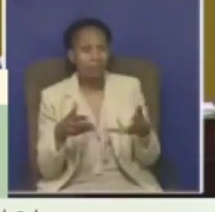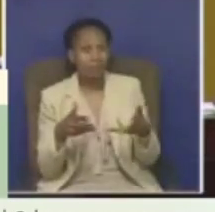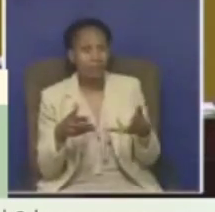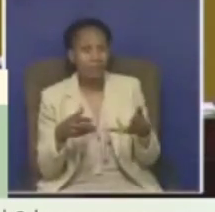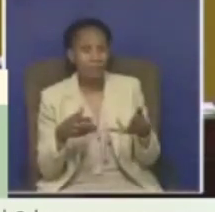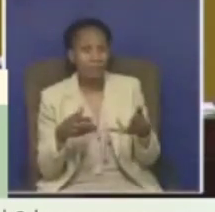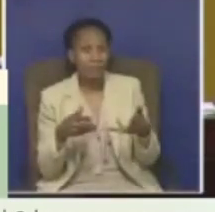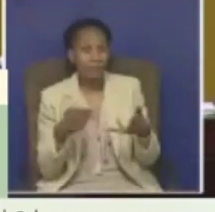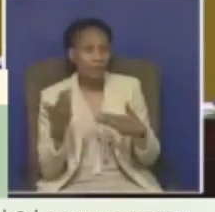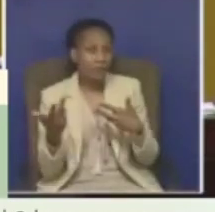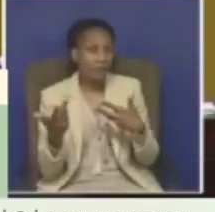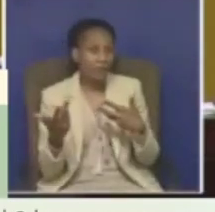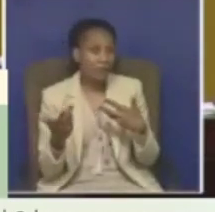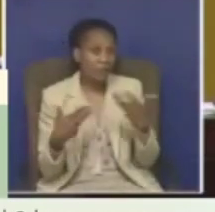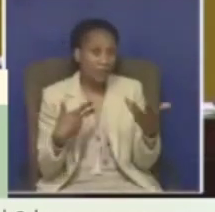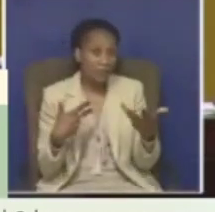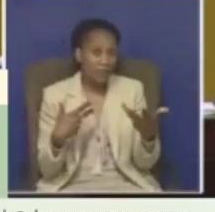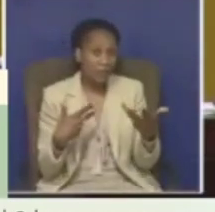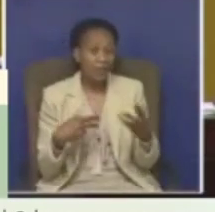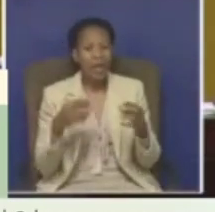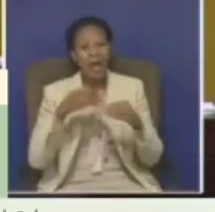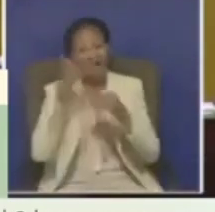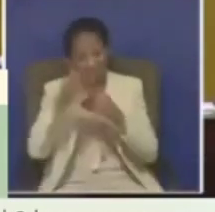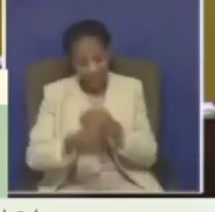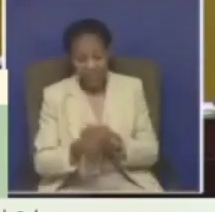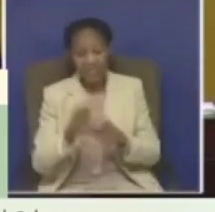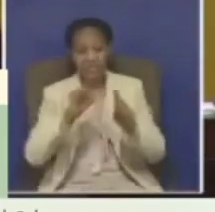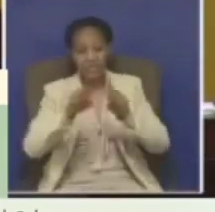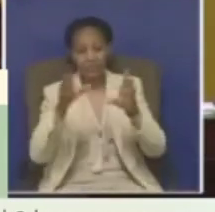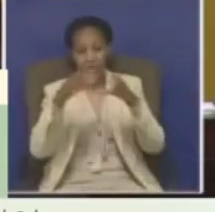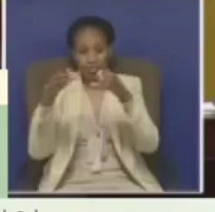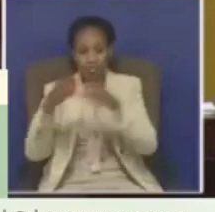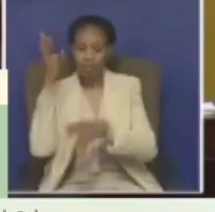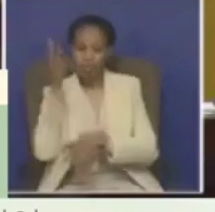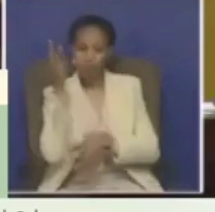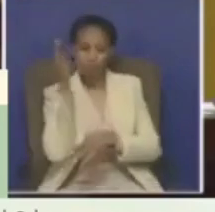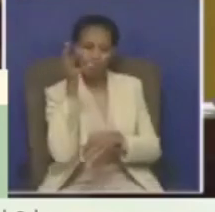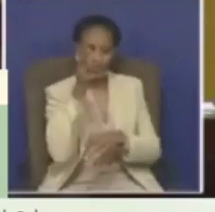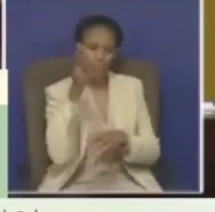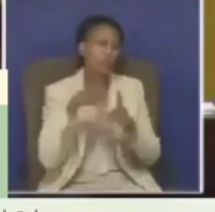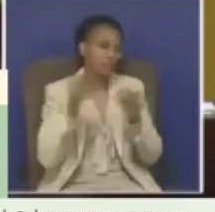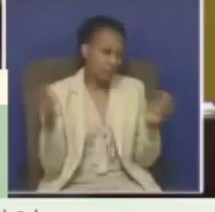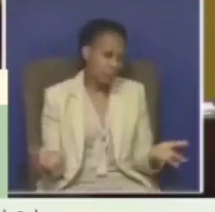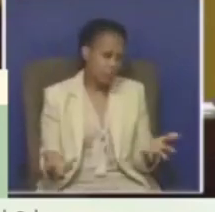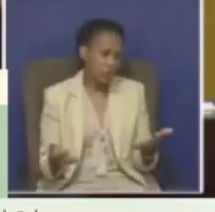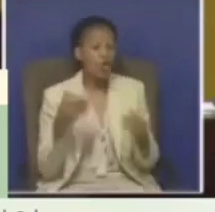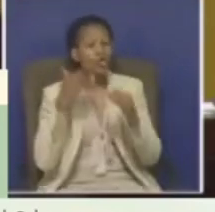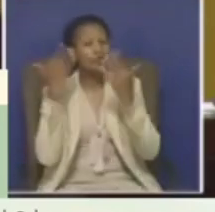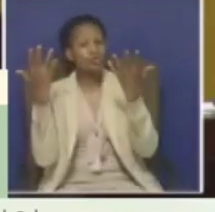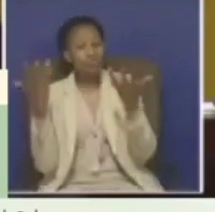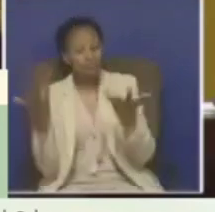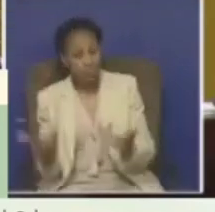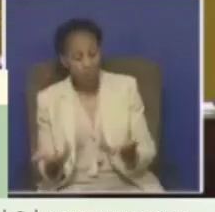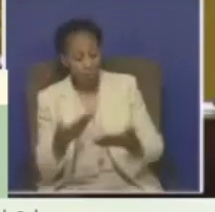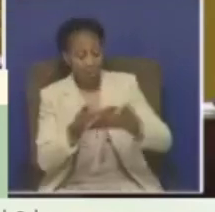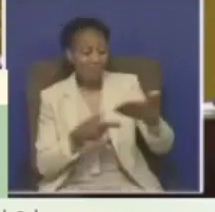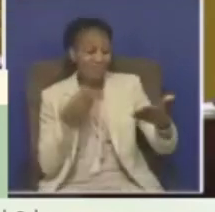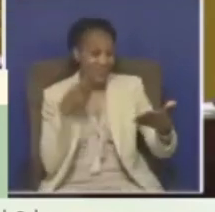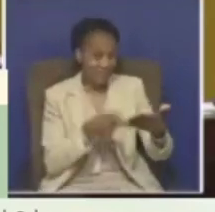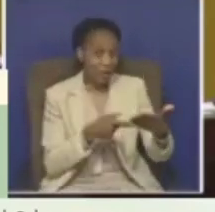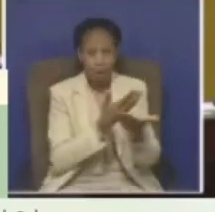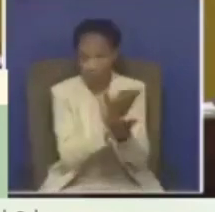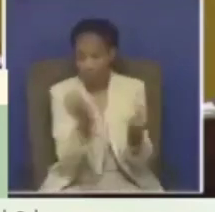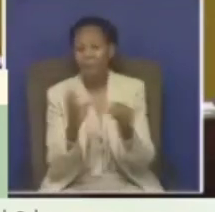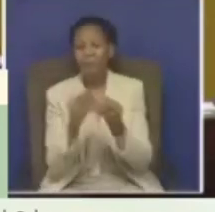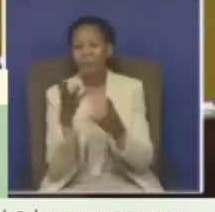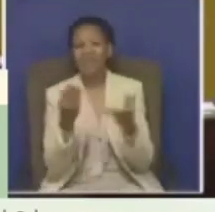resolutions, there were declarations made by the different political parties on it. So the amendment to that motion is in front of us.